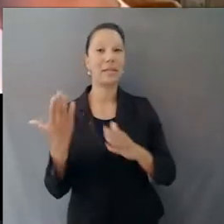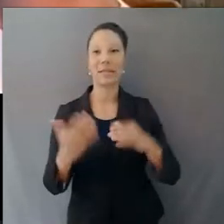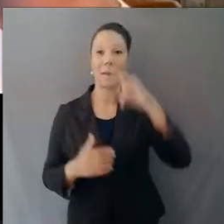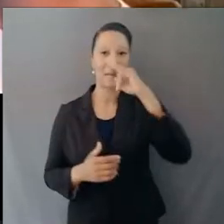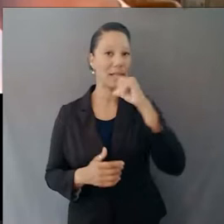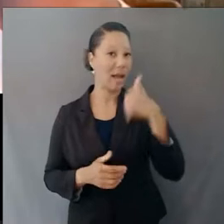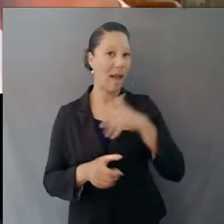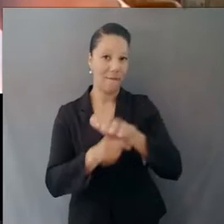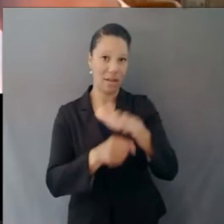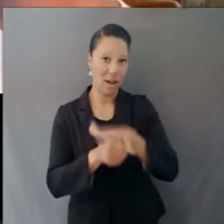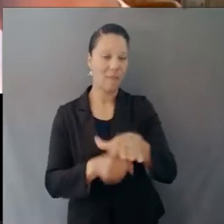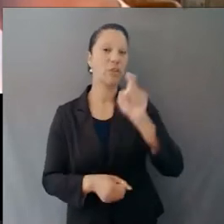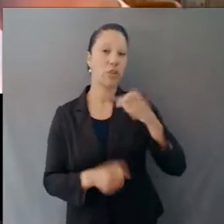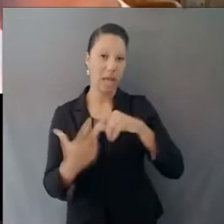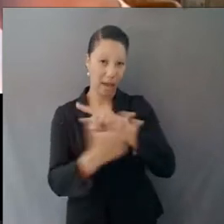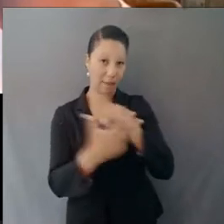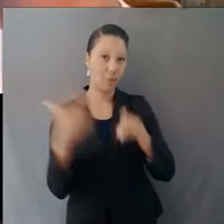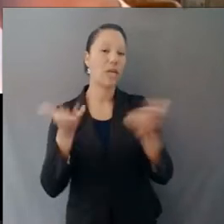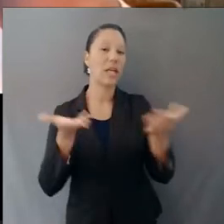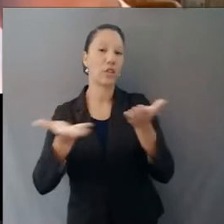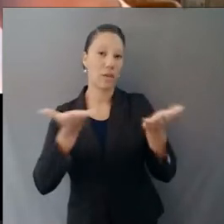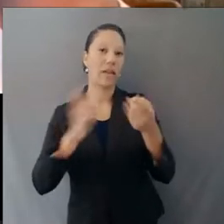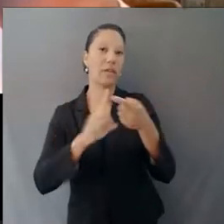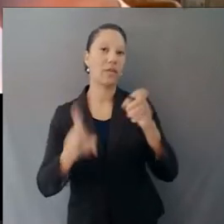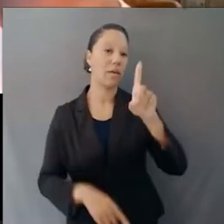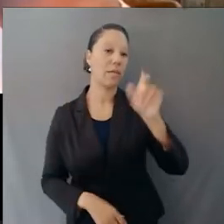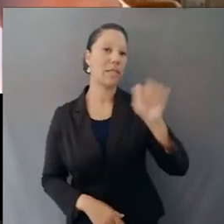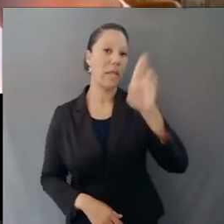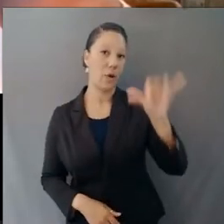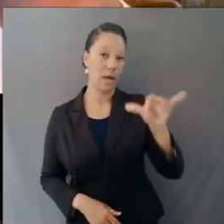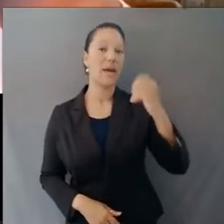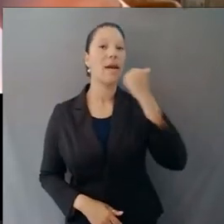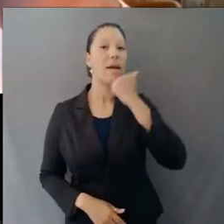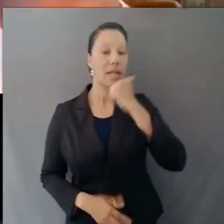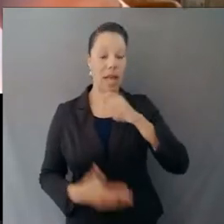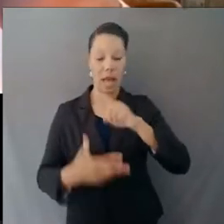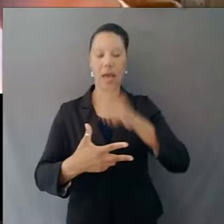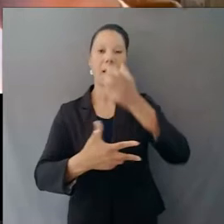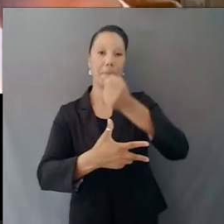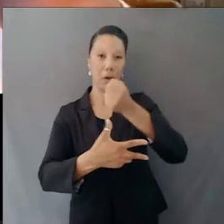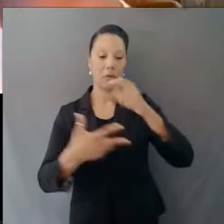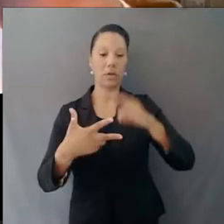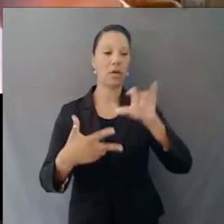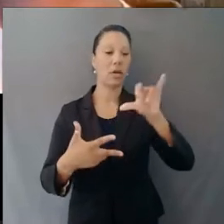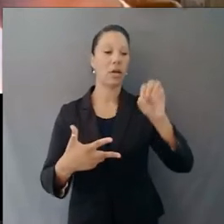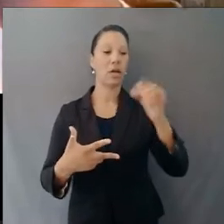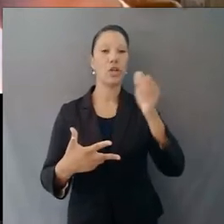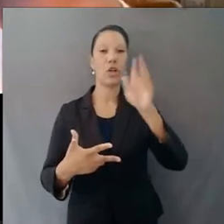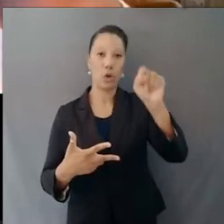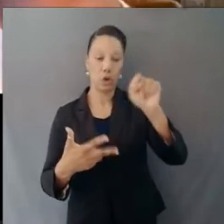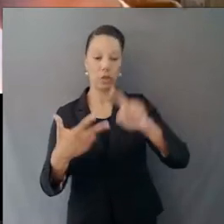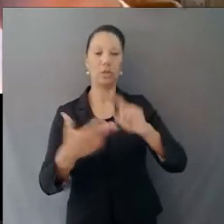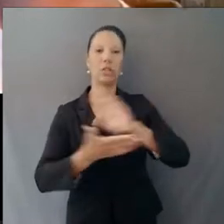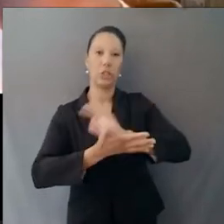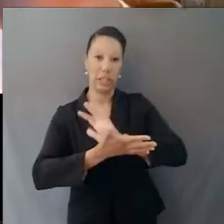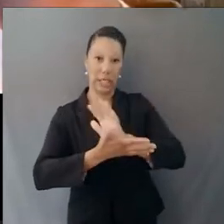having 3 servings from the dairy group every day. So whether that's milk, yogurt, and cheese. And if they go back to that website, it'll show them